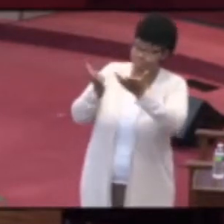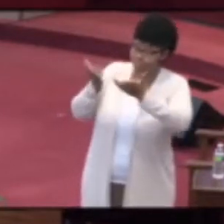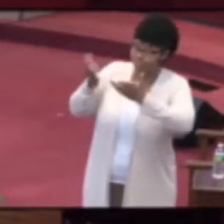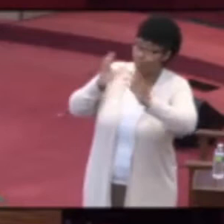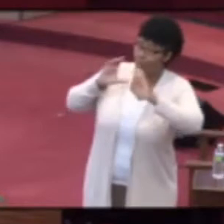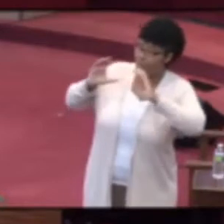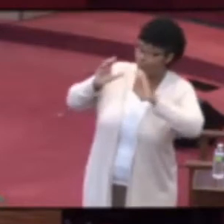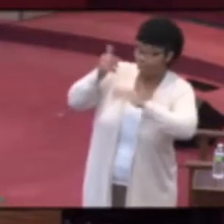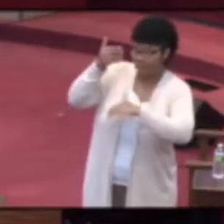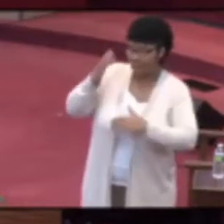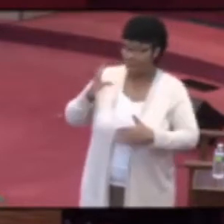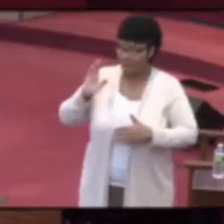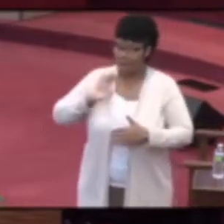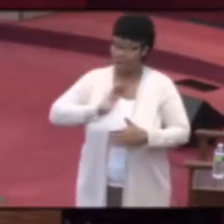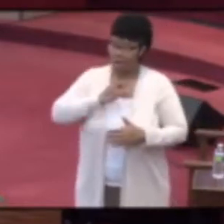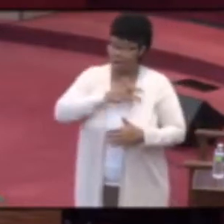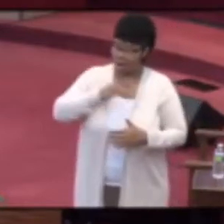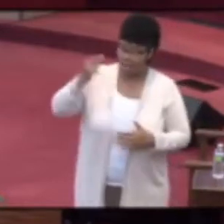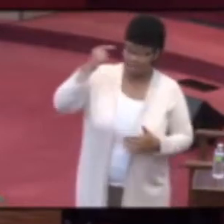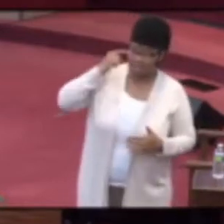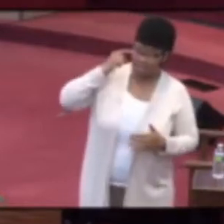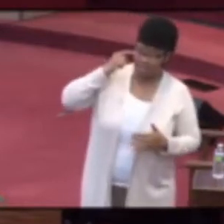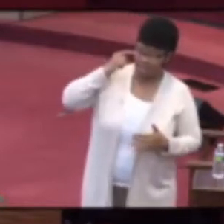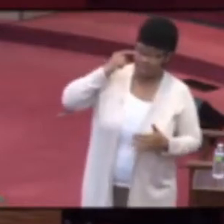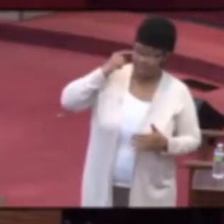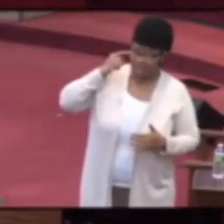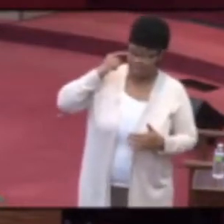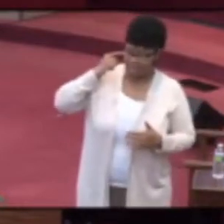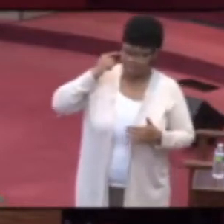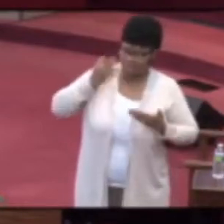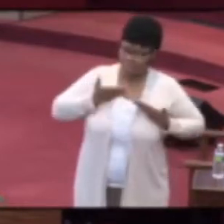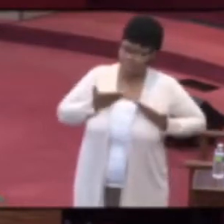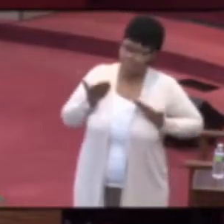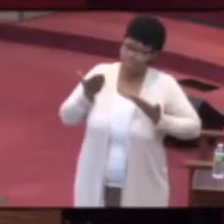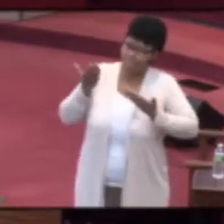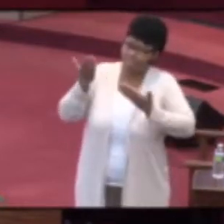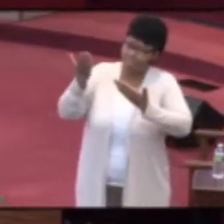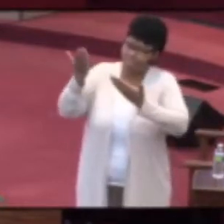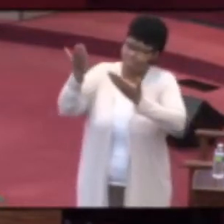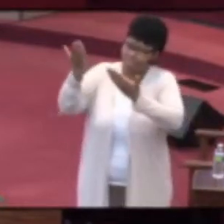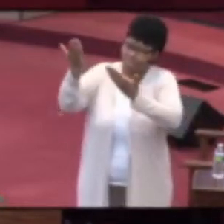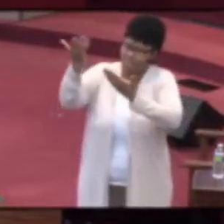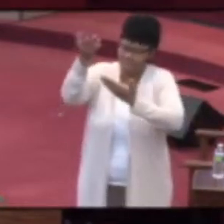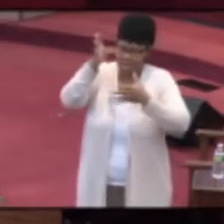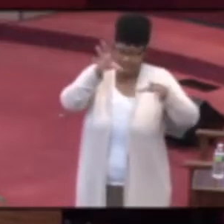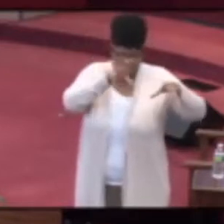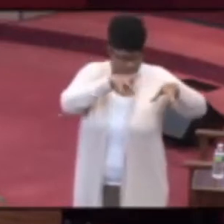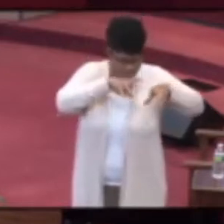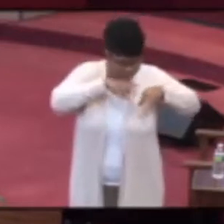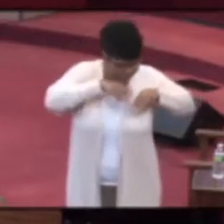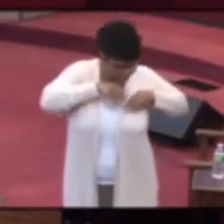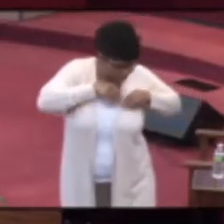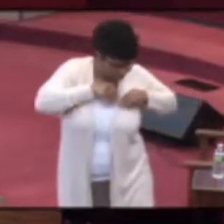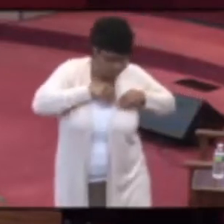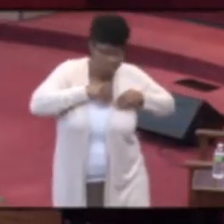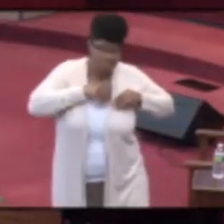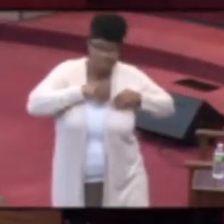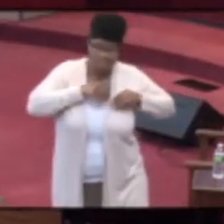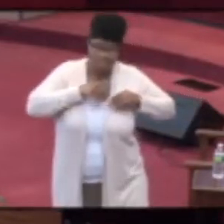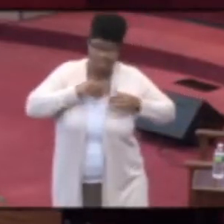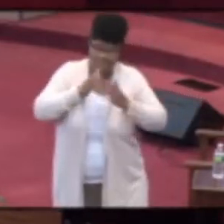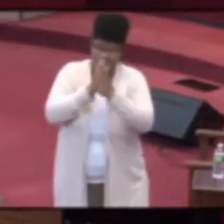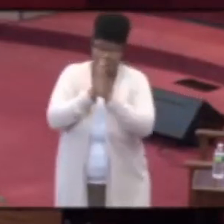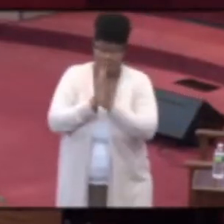with God to make our hearts and minds like incense, to let them burn before the altar of our sovereign